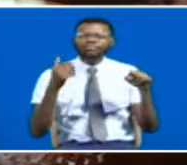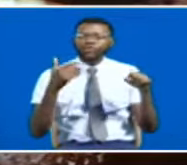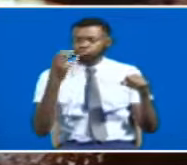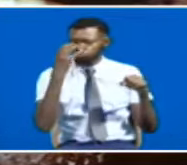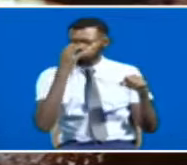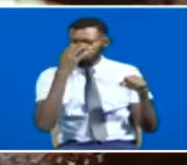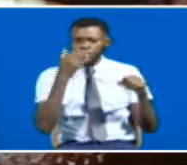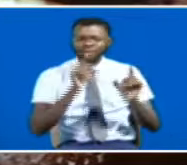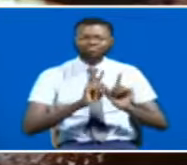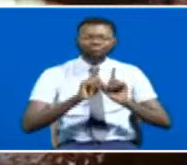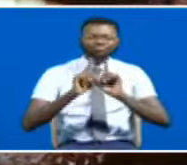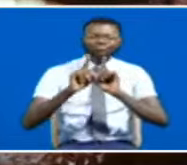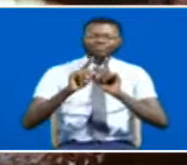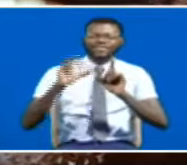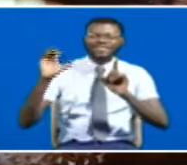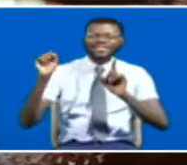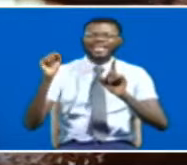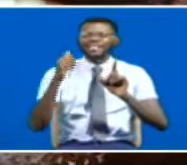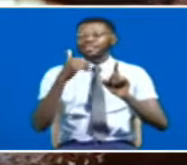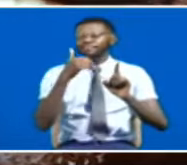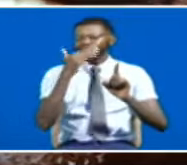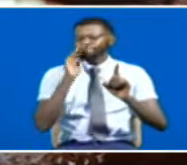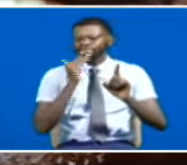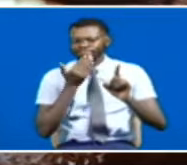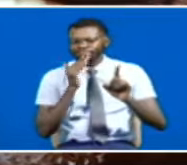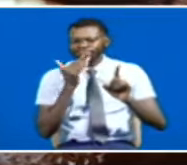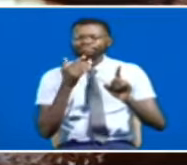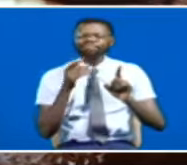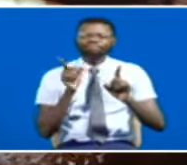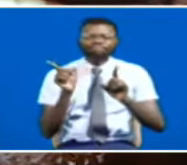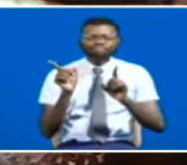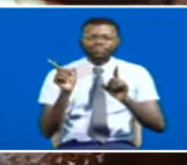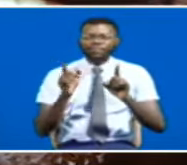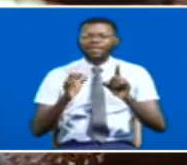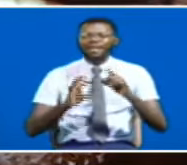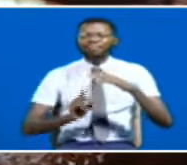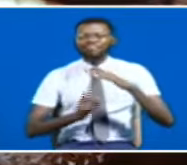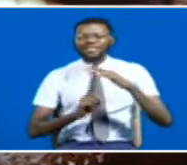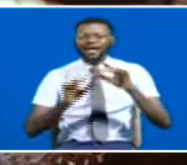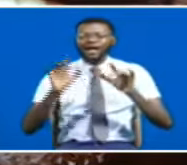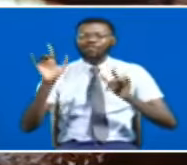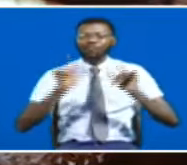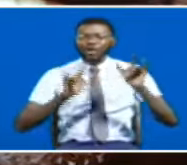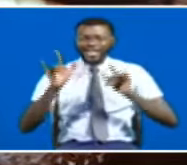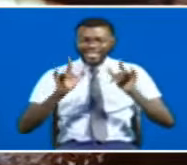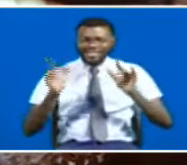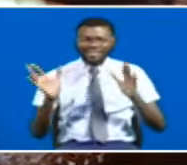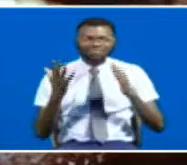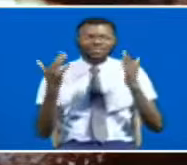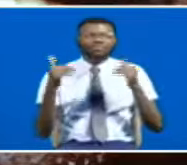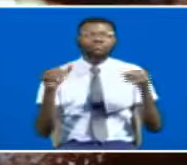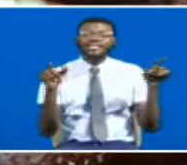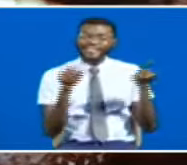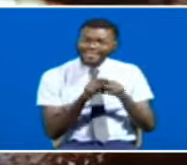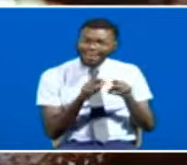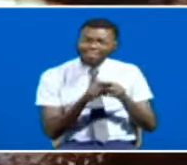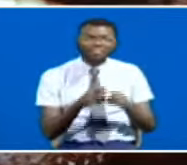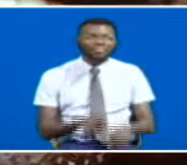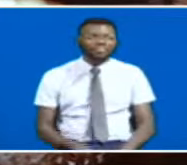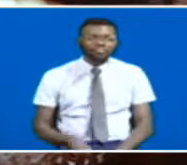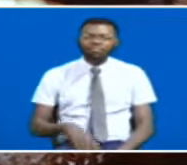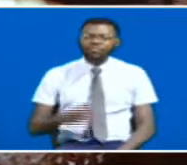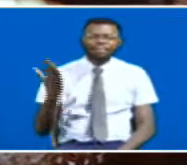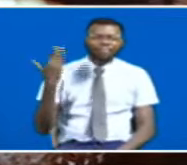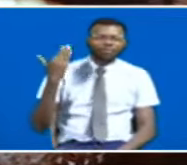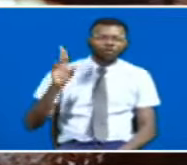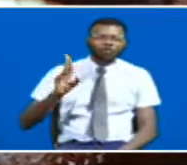Prime Cabinet Secretary and Foreign Affairs and Diaspora Affairs C.S. Musalia Mudavadi. The event was also attended by former